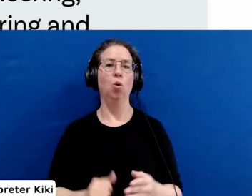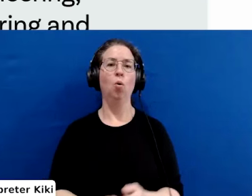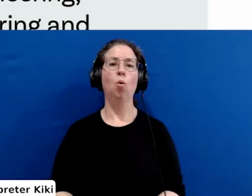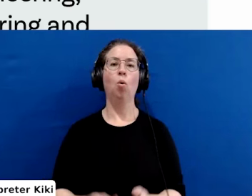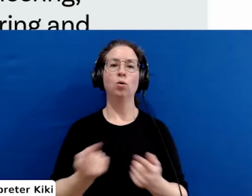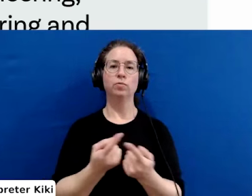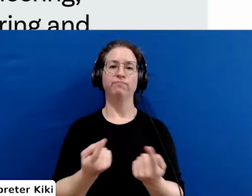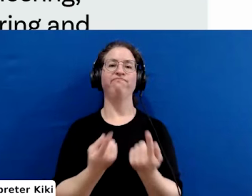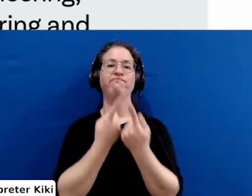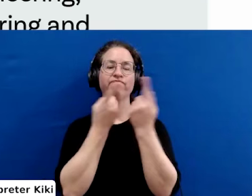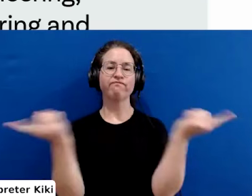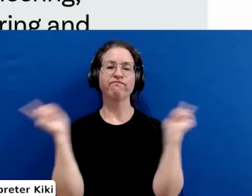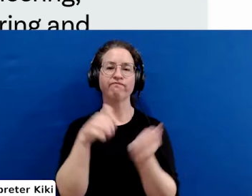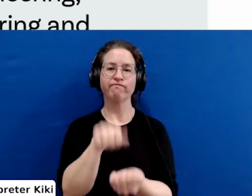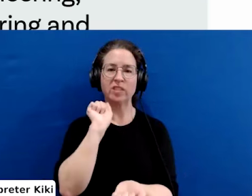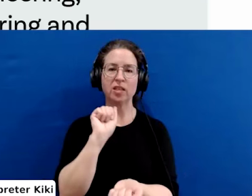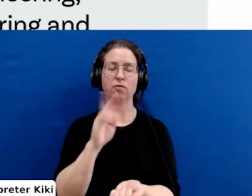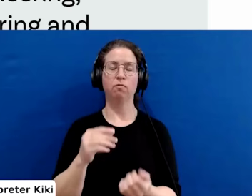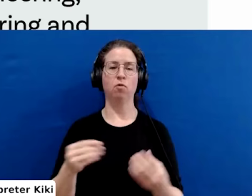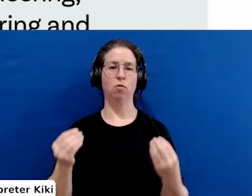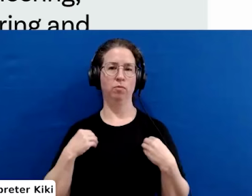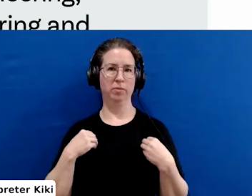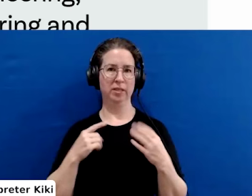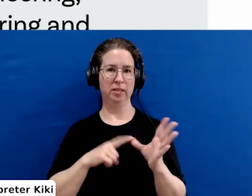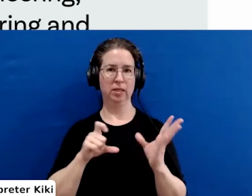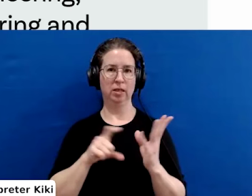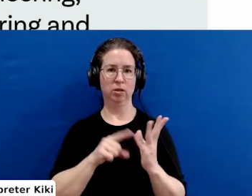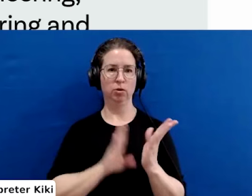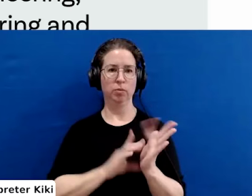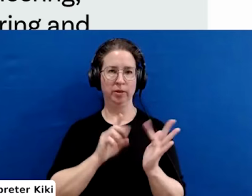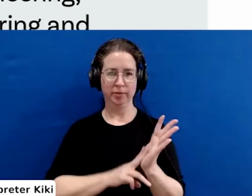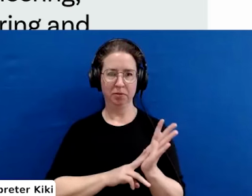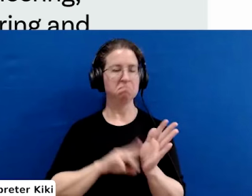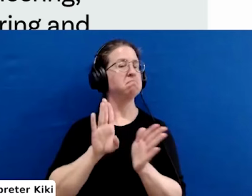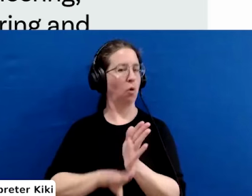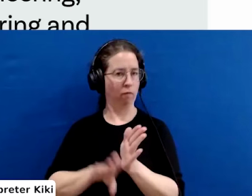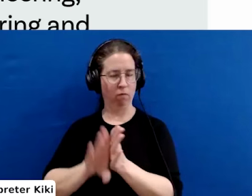The priority discipline for undergraduate degrees have also been reviewed.